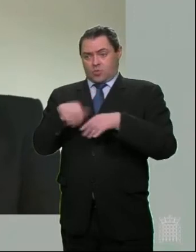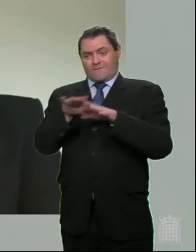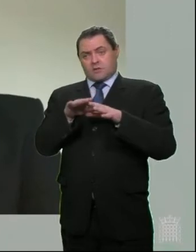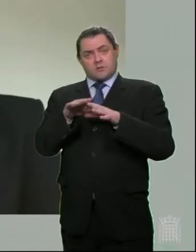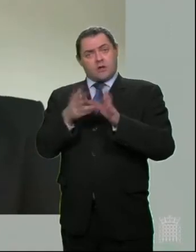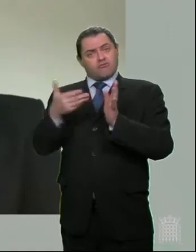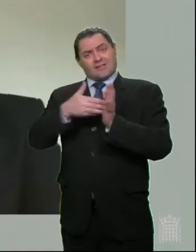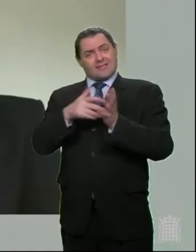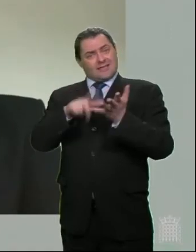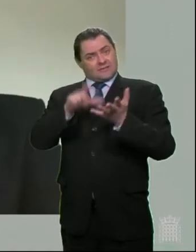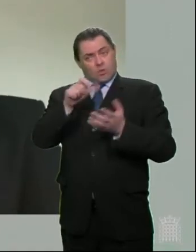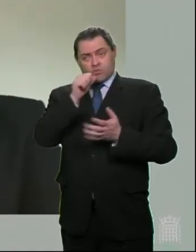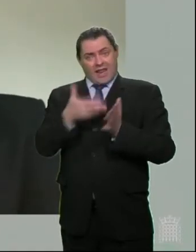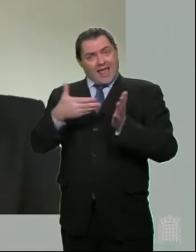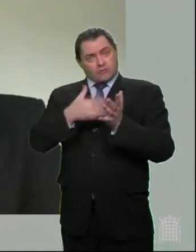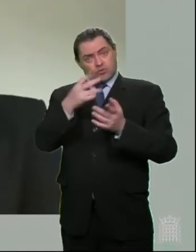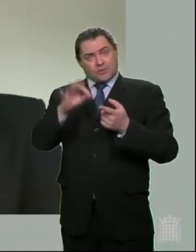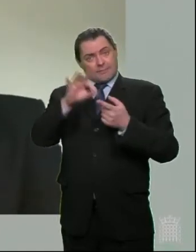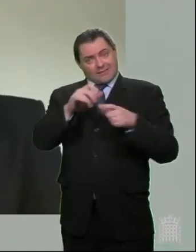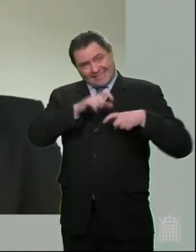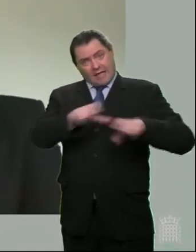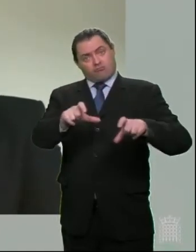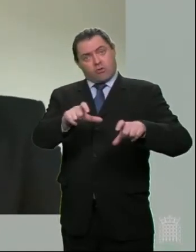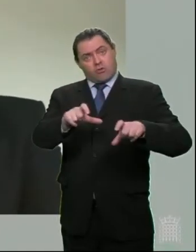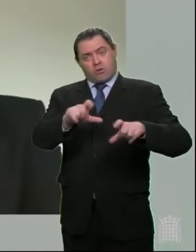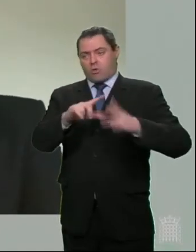permanent, or will he be responsible for pushing thousands of